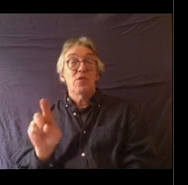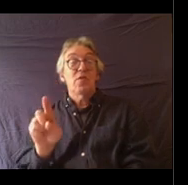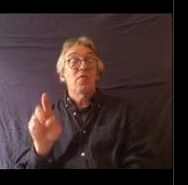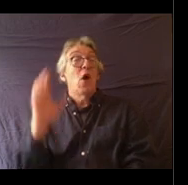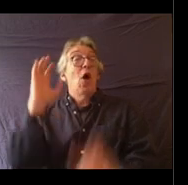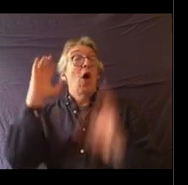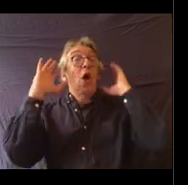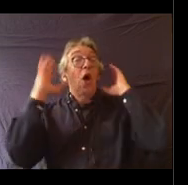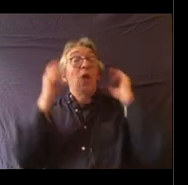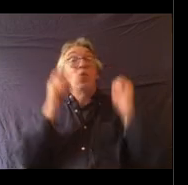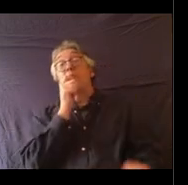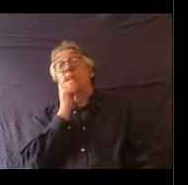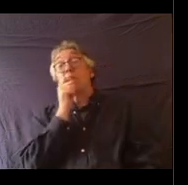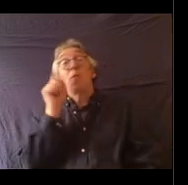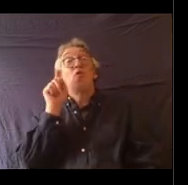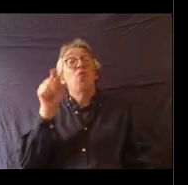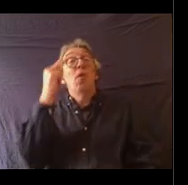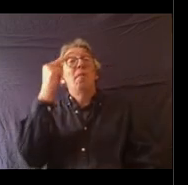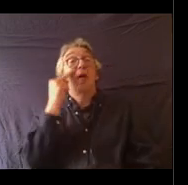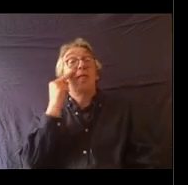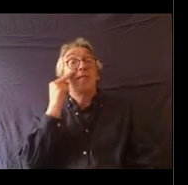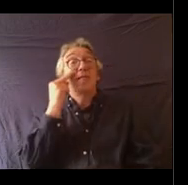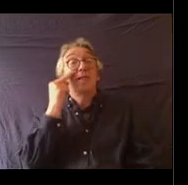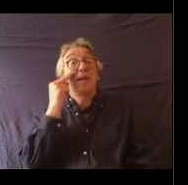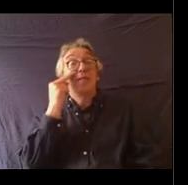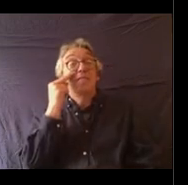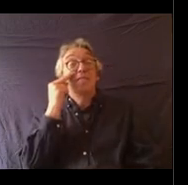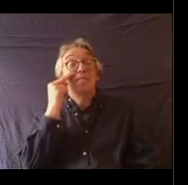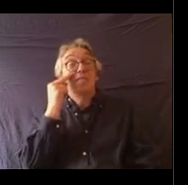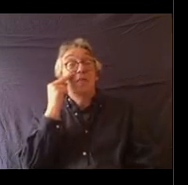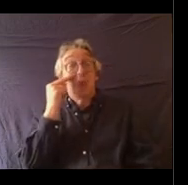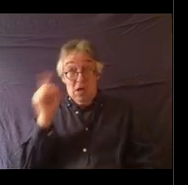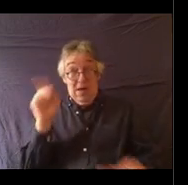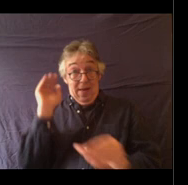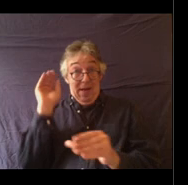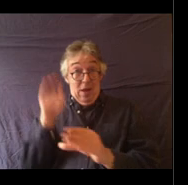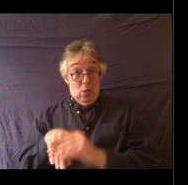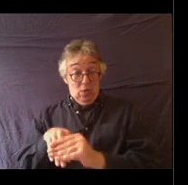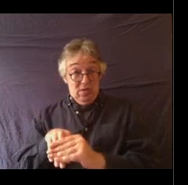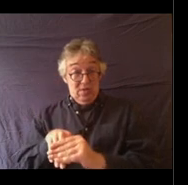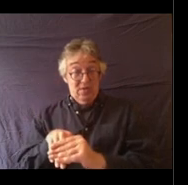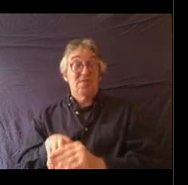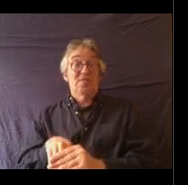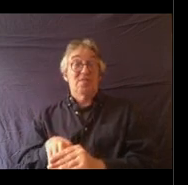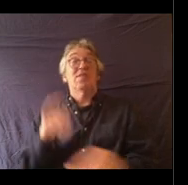blind people, because mm-hmm. that was not mentioned. Is that included? Yeah. Okay.